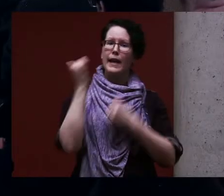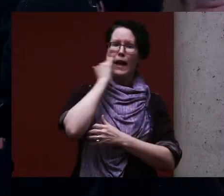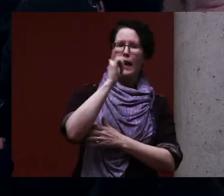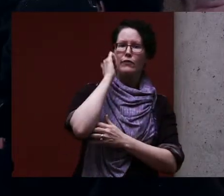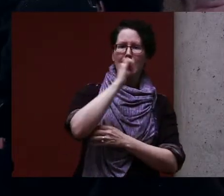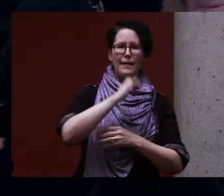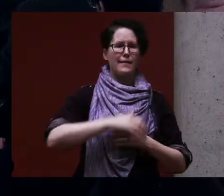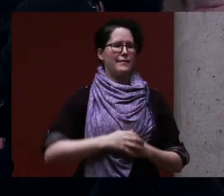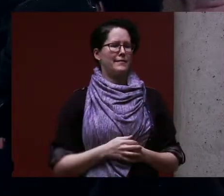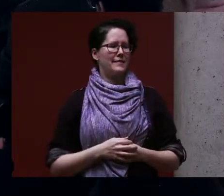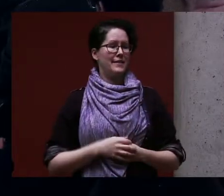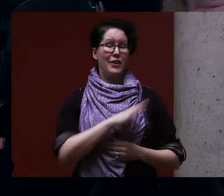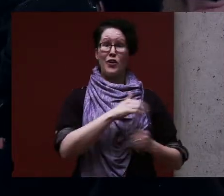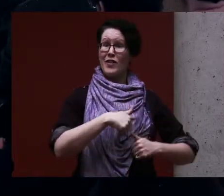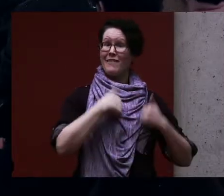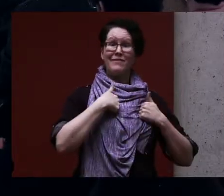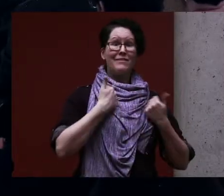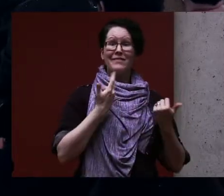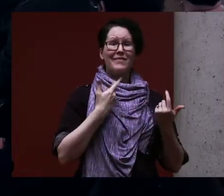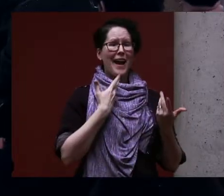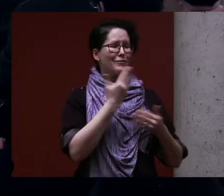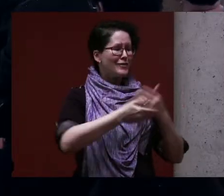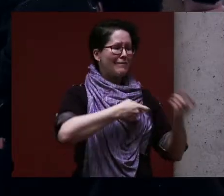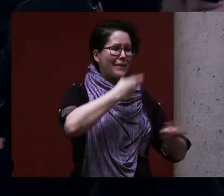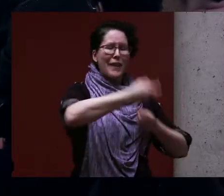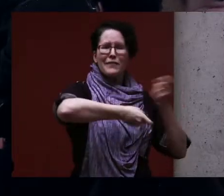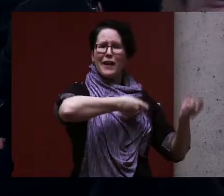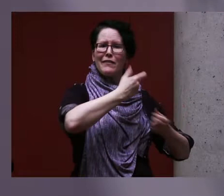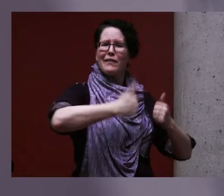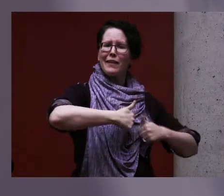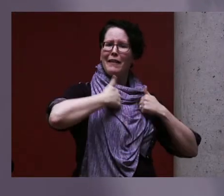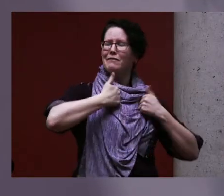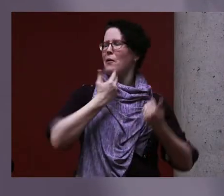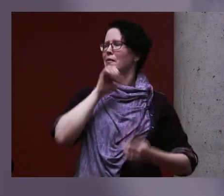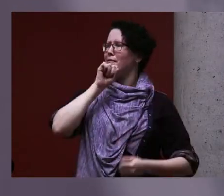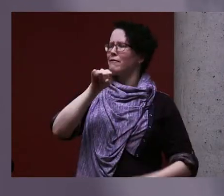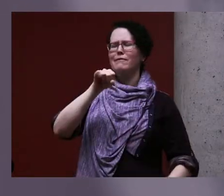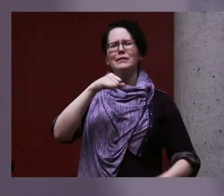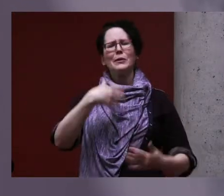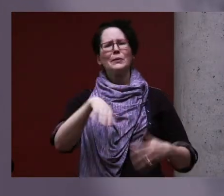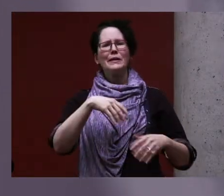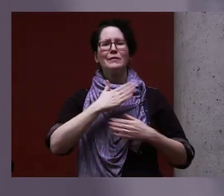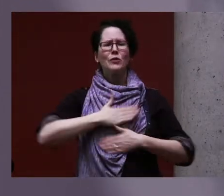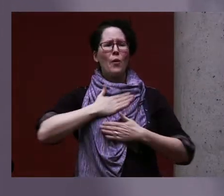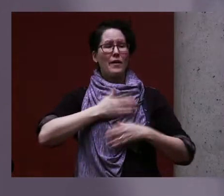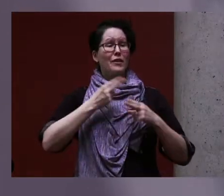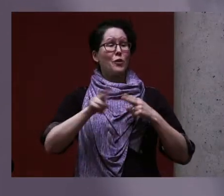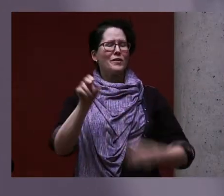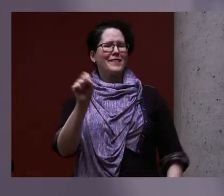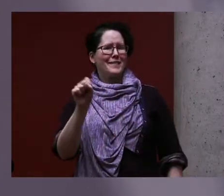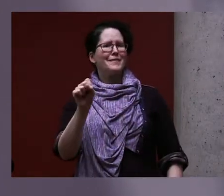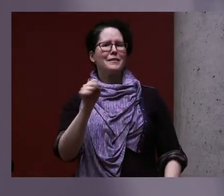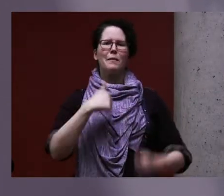filled her life with all the things that she loved so that even though her lifespan was short, her life would be